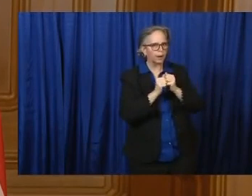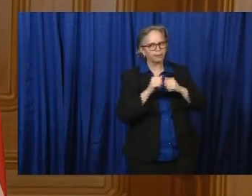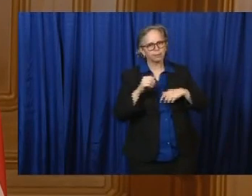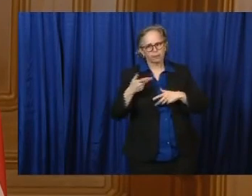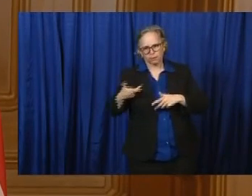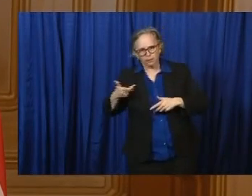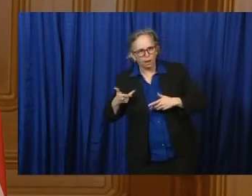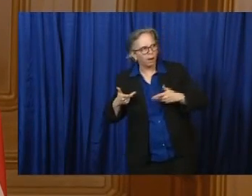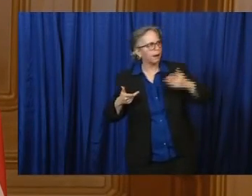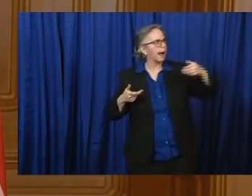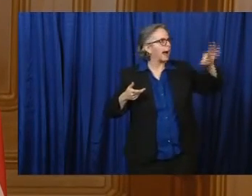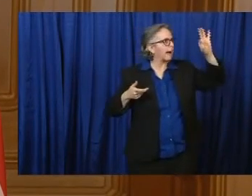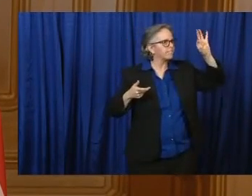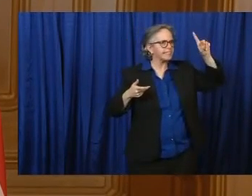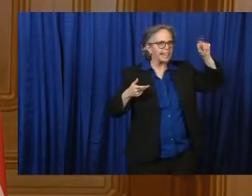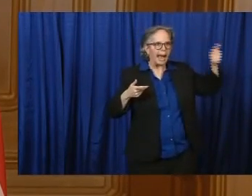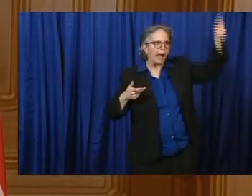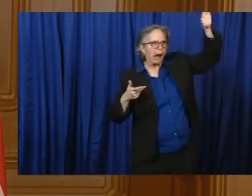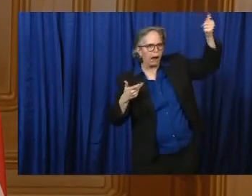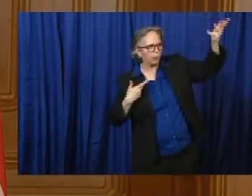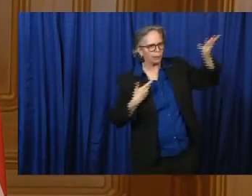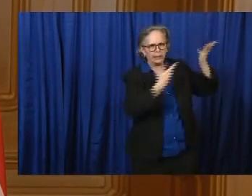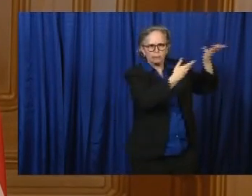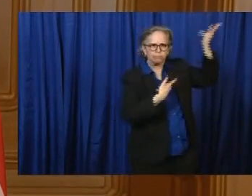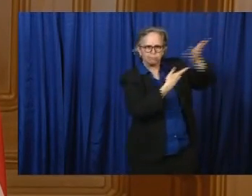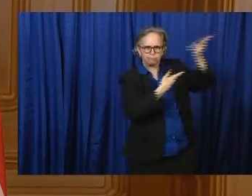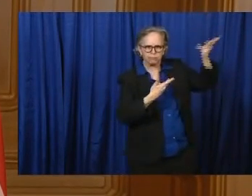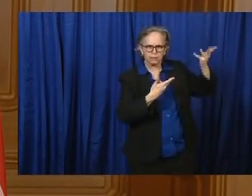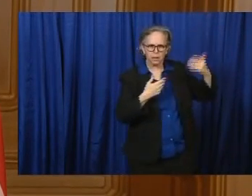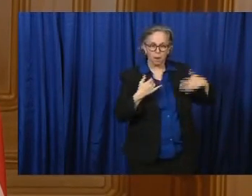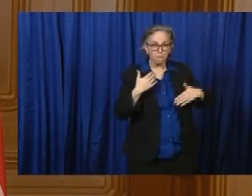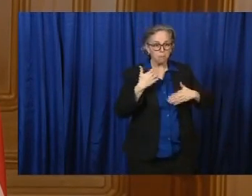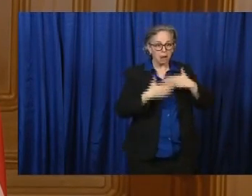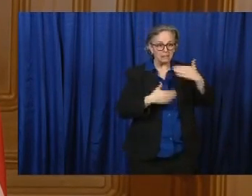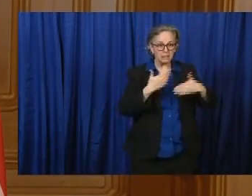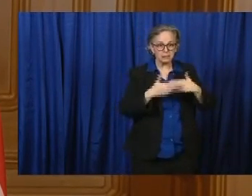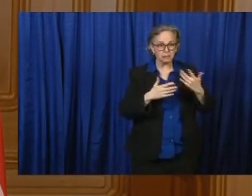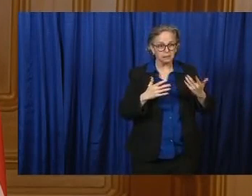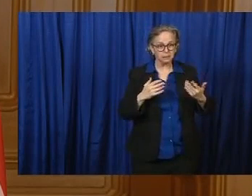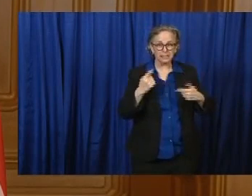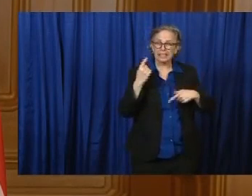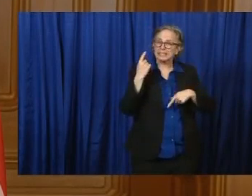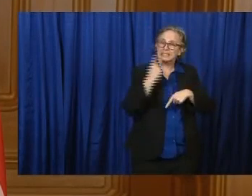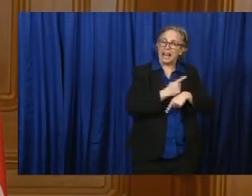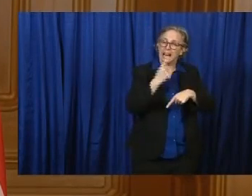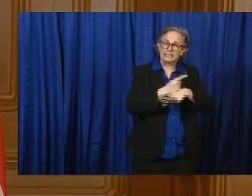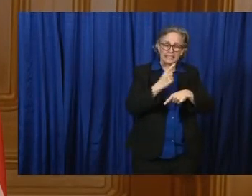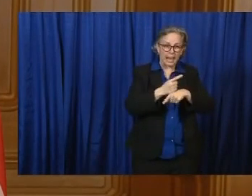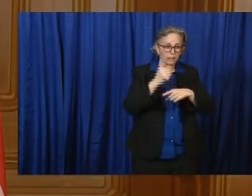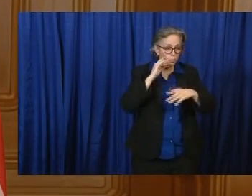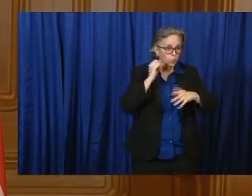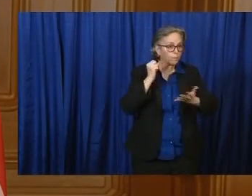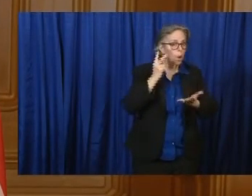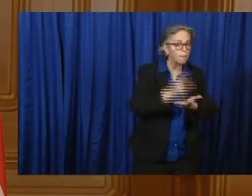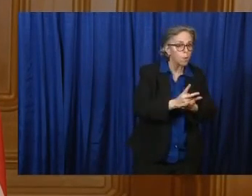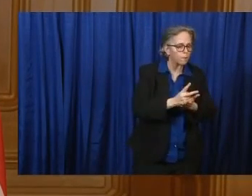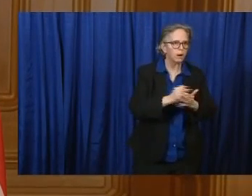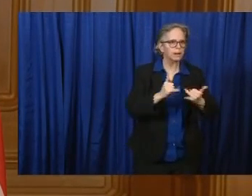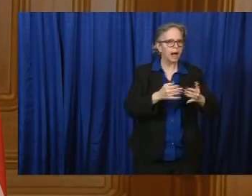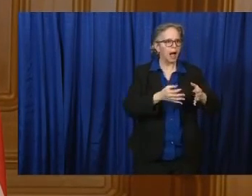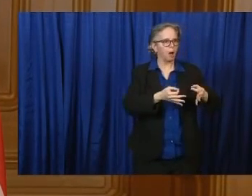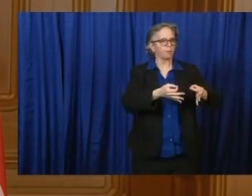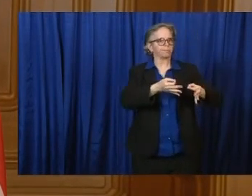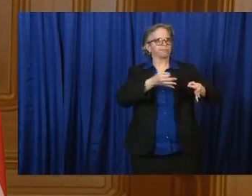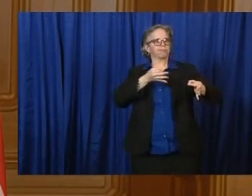compressed what normally would take a matter of days going back and forth with questions and answers. They managed to compress that into a few